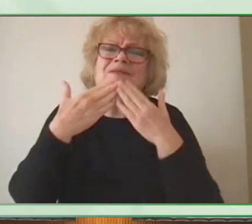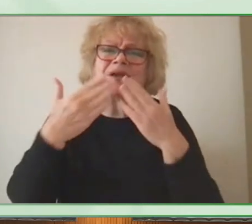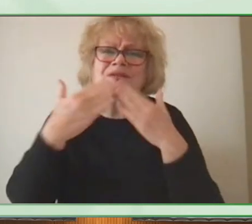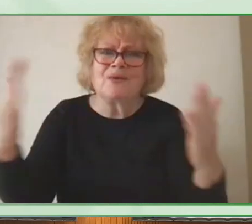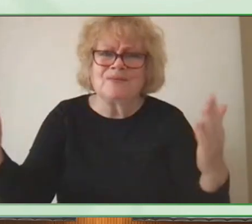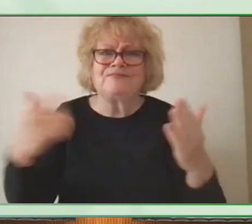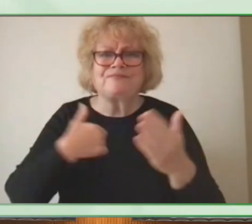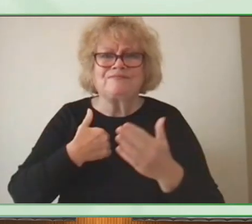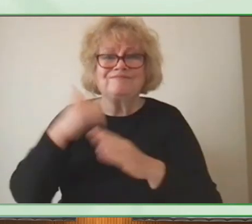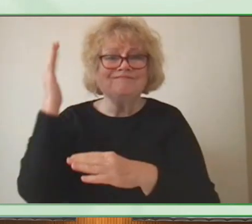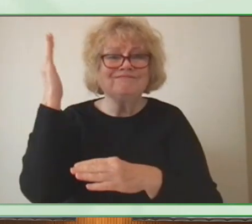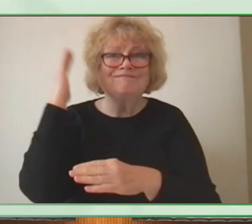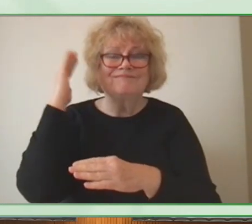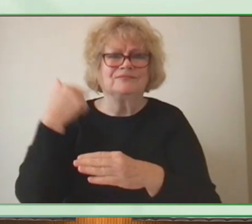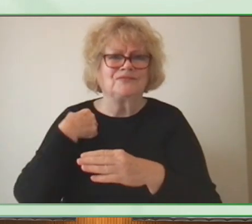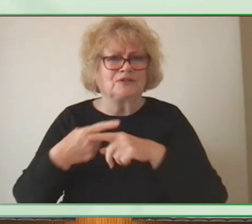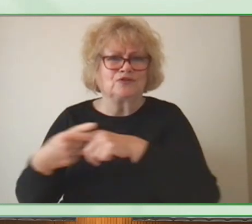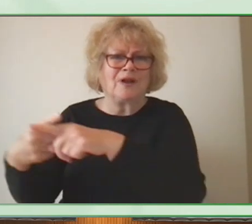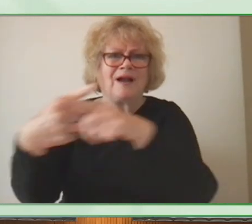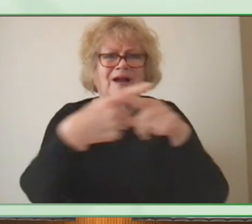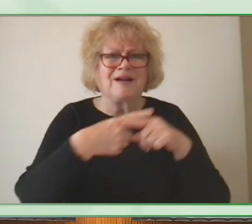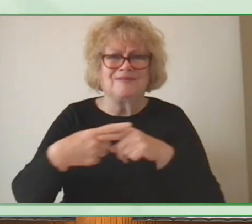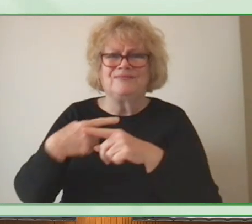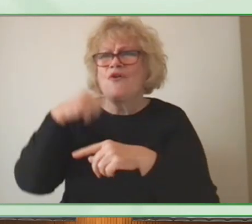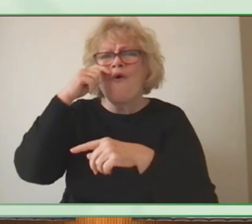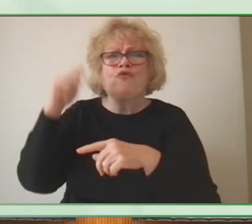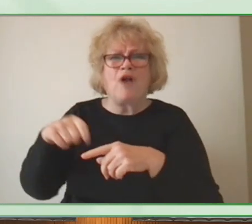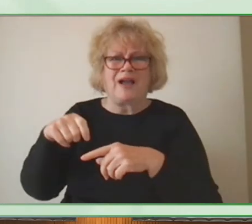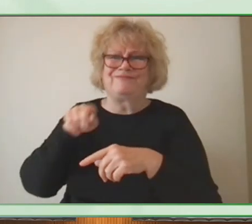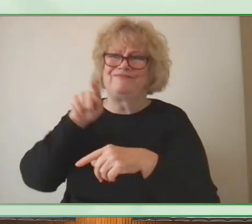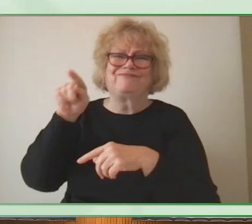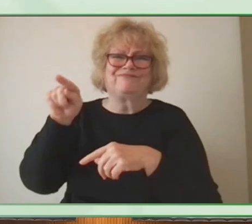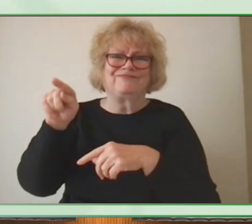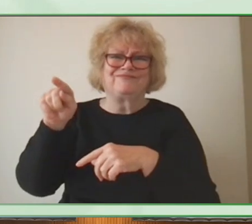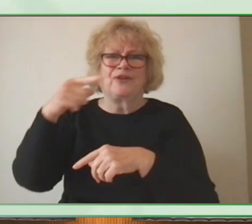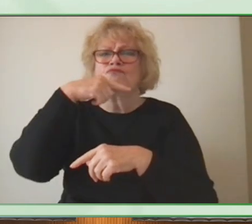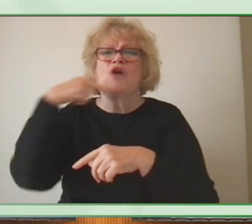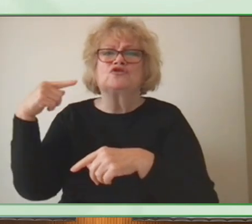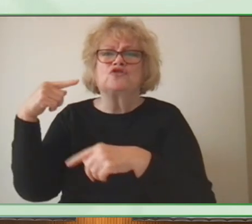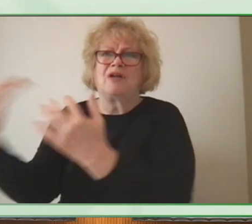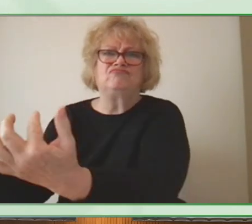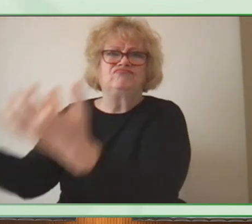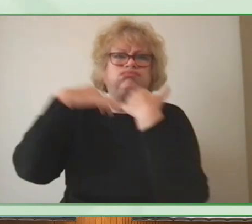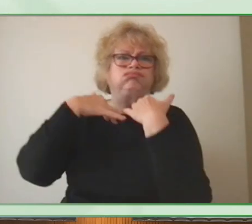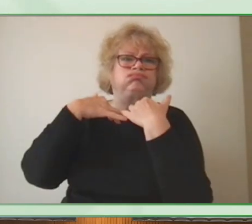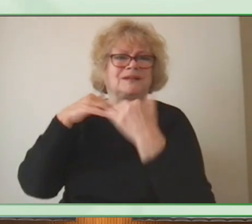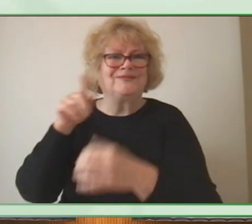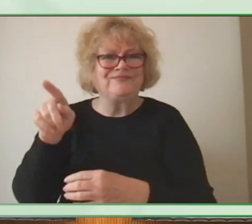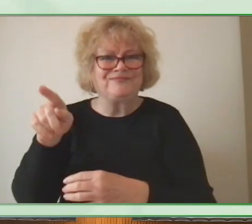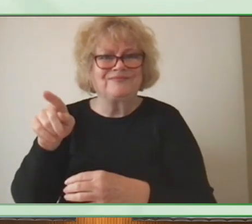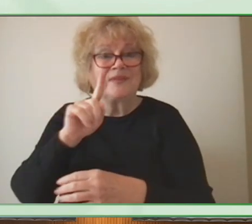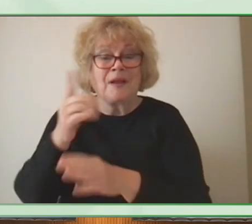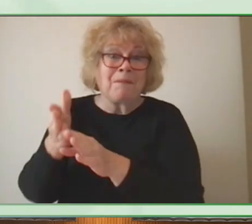the Russian war we were usual, I would say, regular human rights organization of people